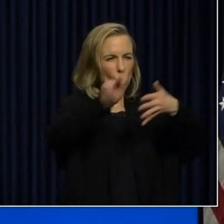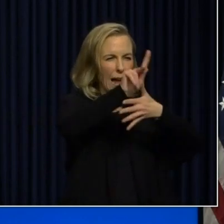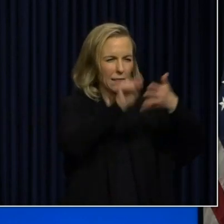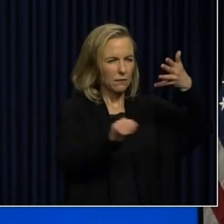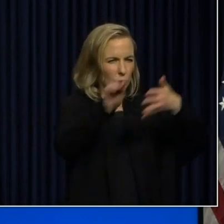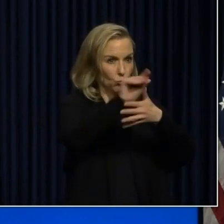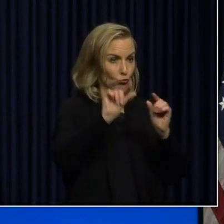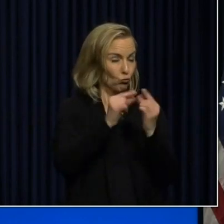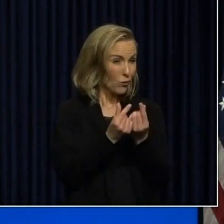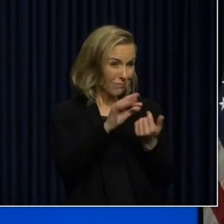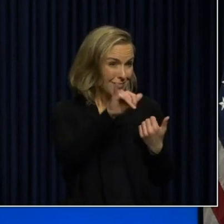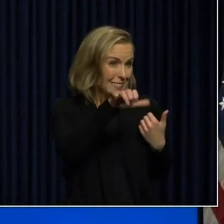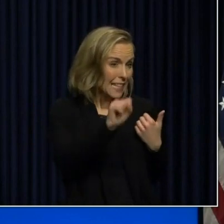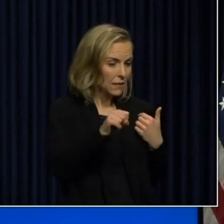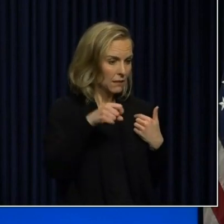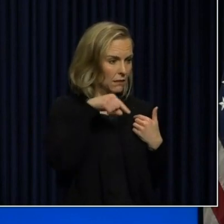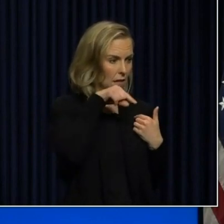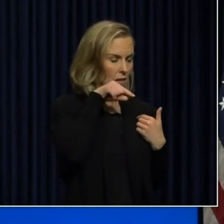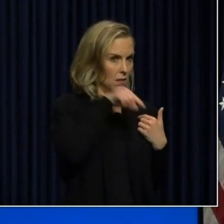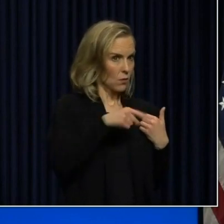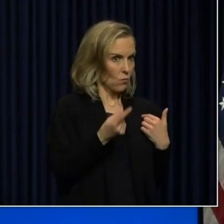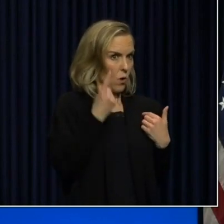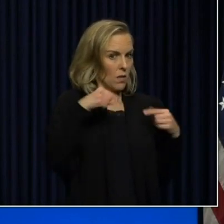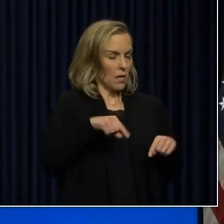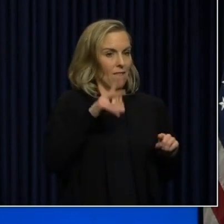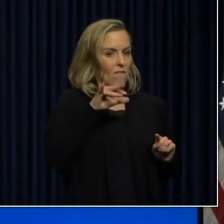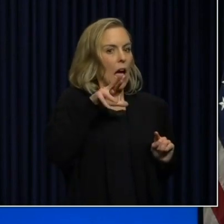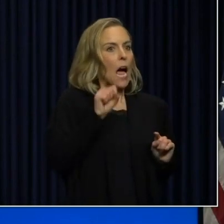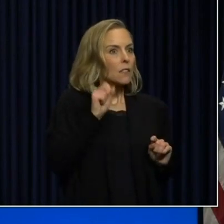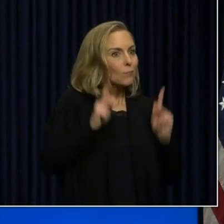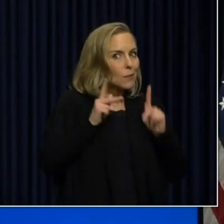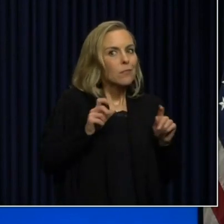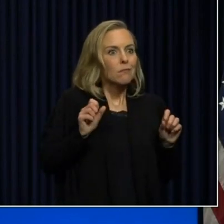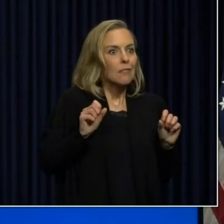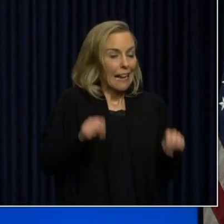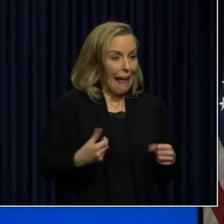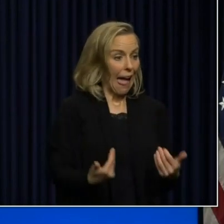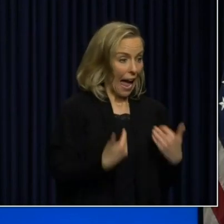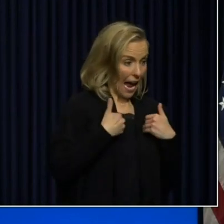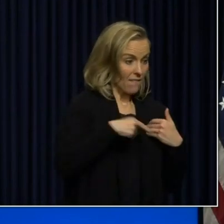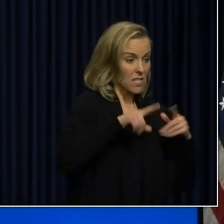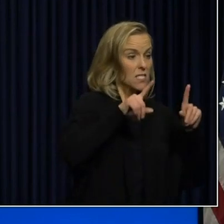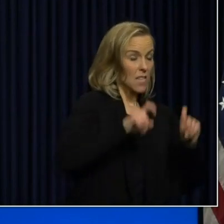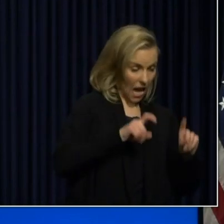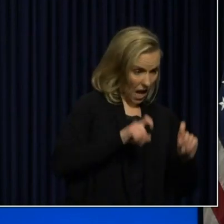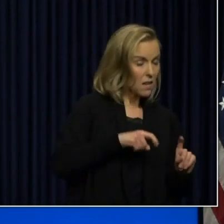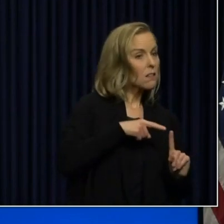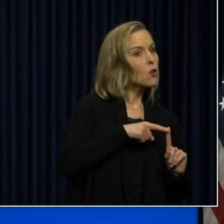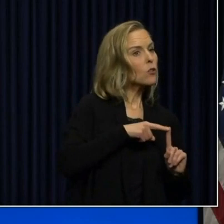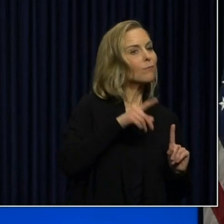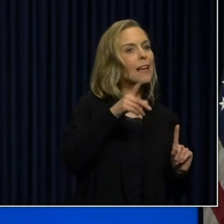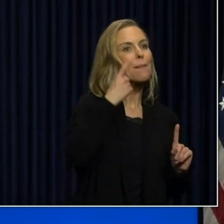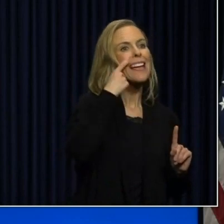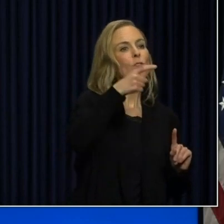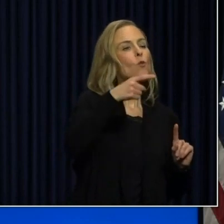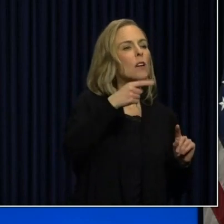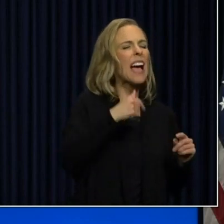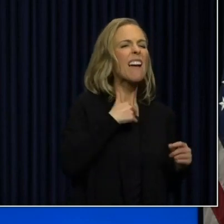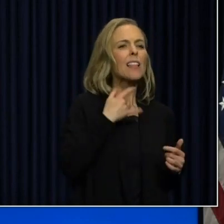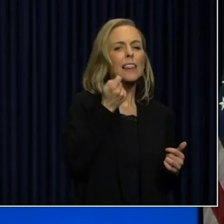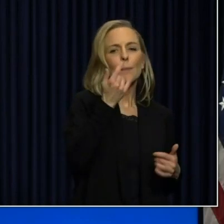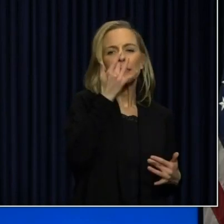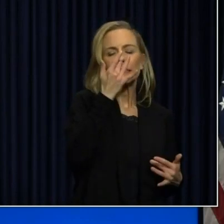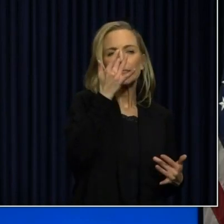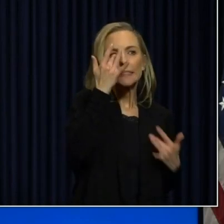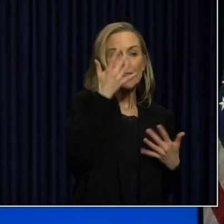But yes, this is one of the things with this virus. People can have a test. The test is too early, even if they've